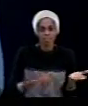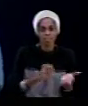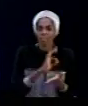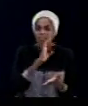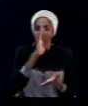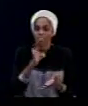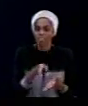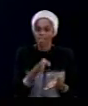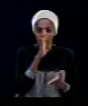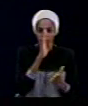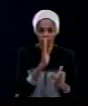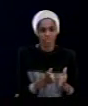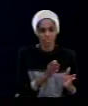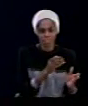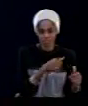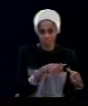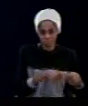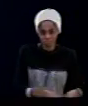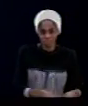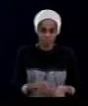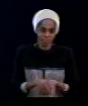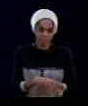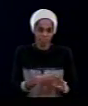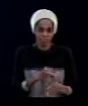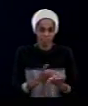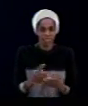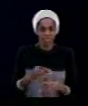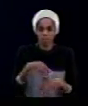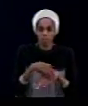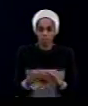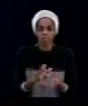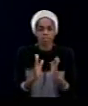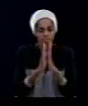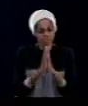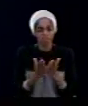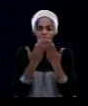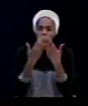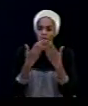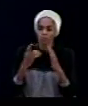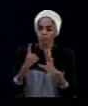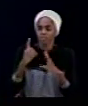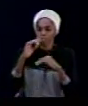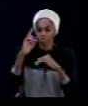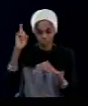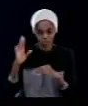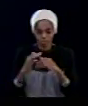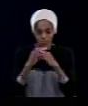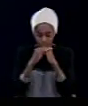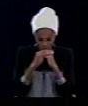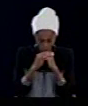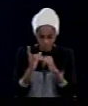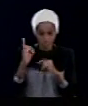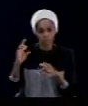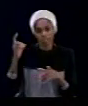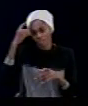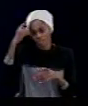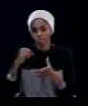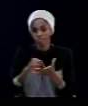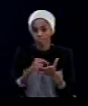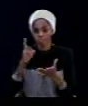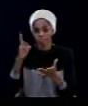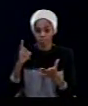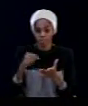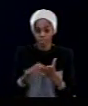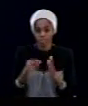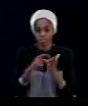of blessings. Worship the name of the Lord. Thank God because of what God has done for us in this global crusade. In the